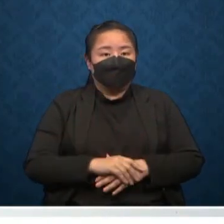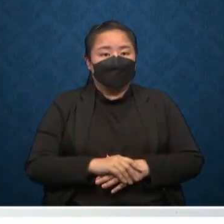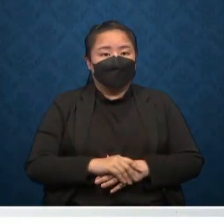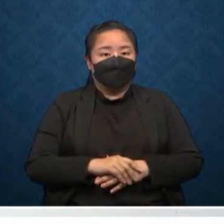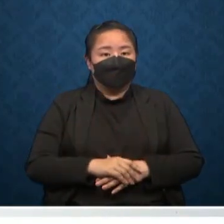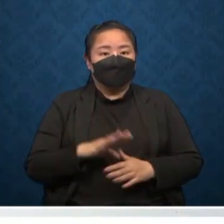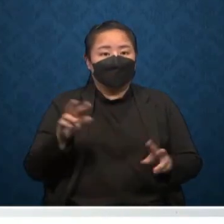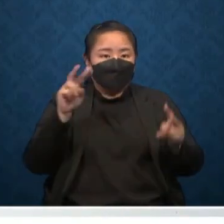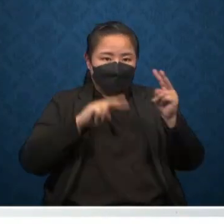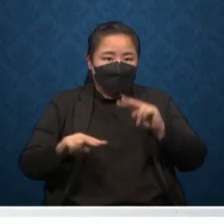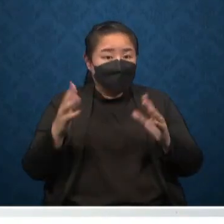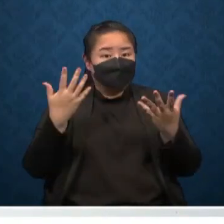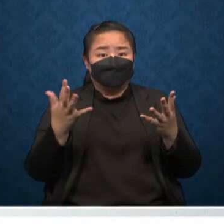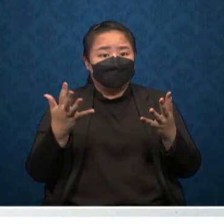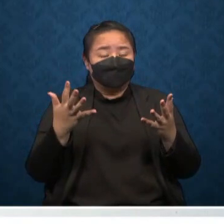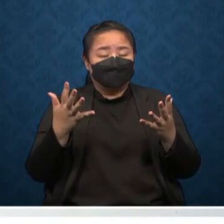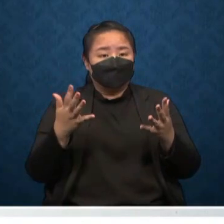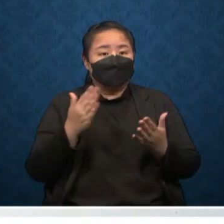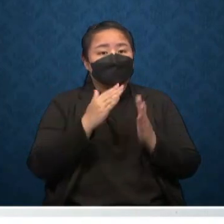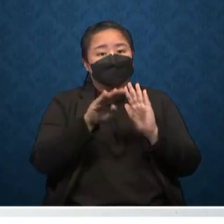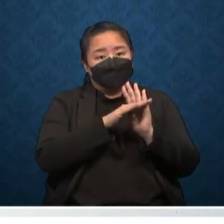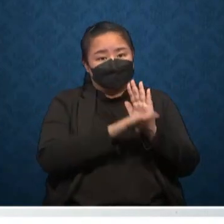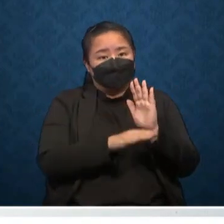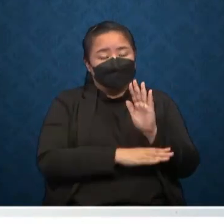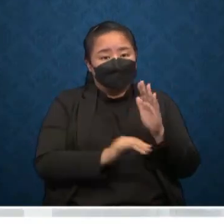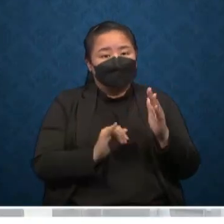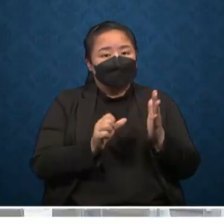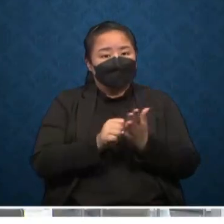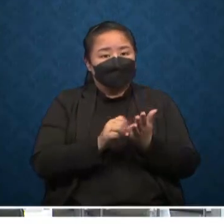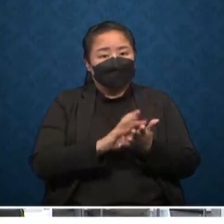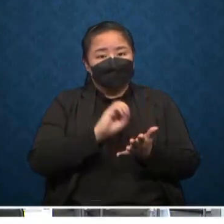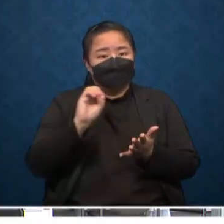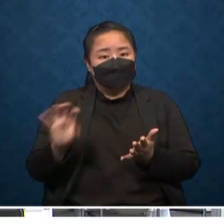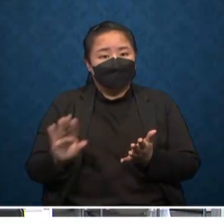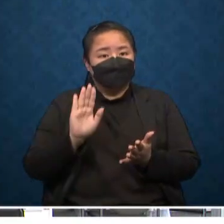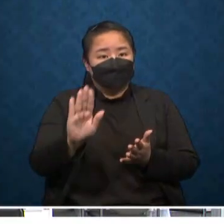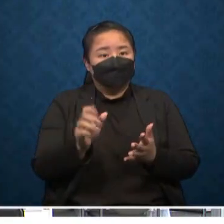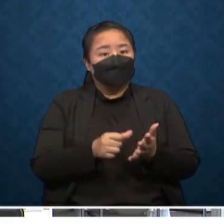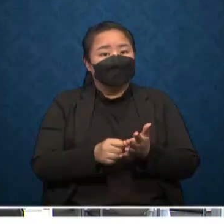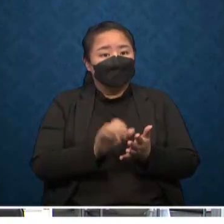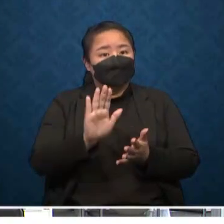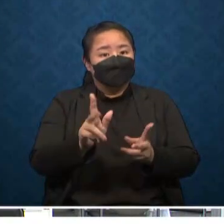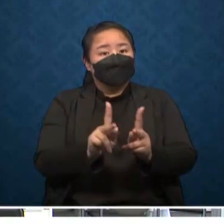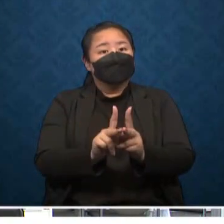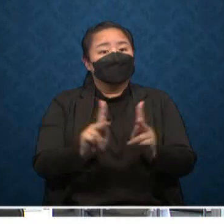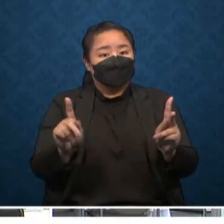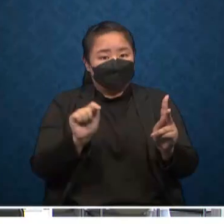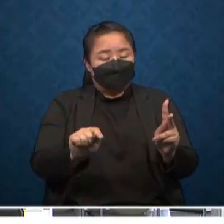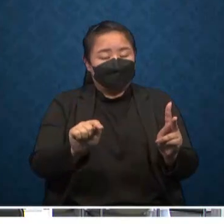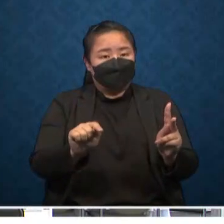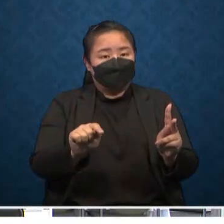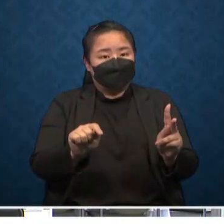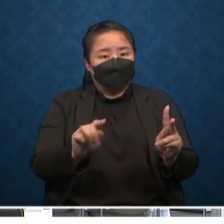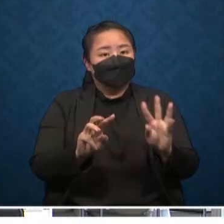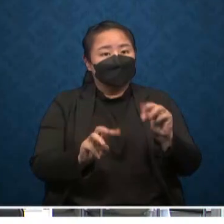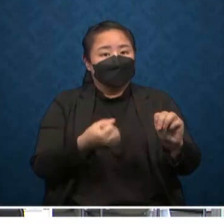there no need to in the government, which has been reduced, due to of the government of the government, there is